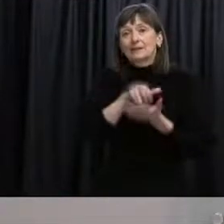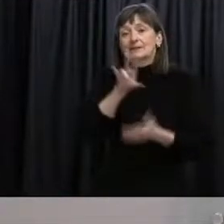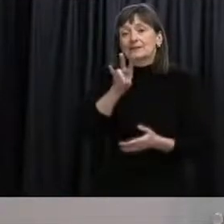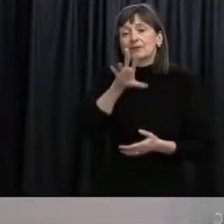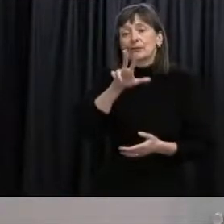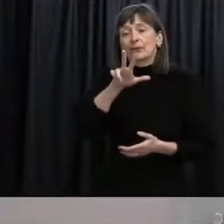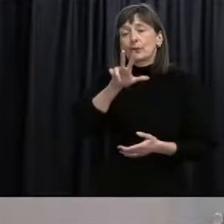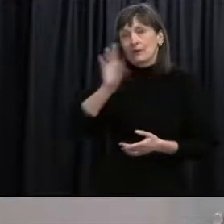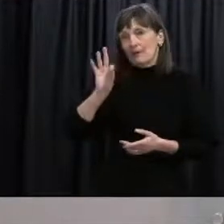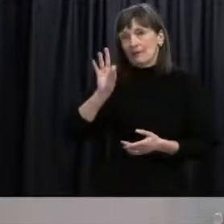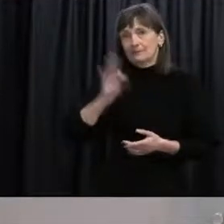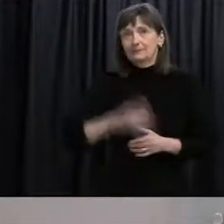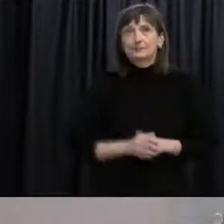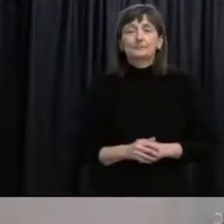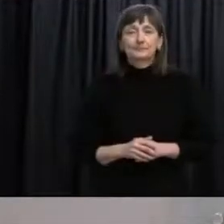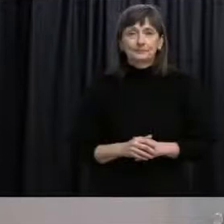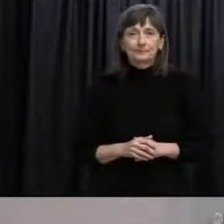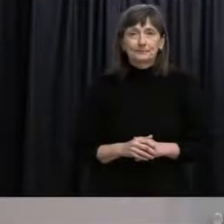123,739 people.